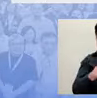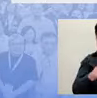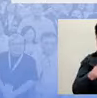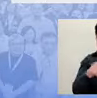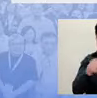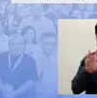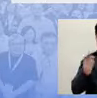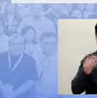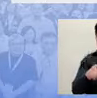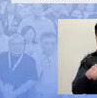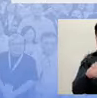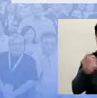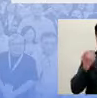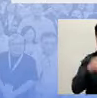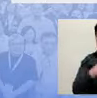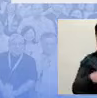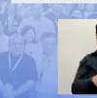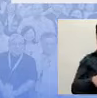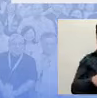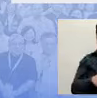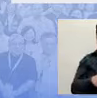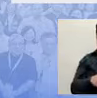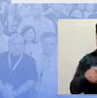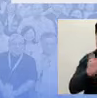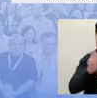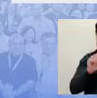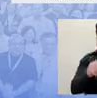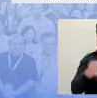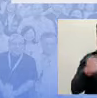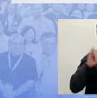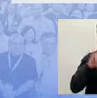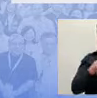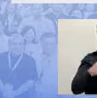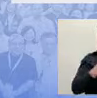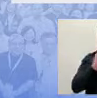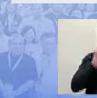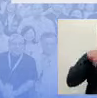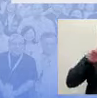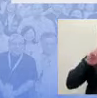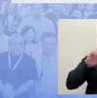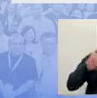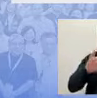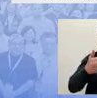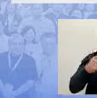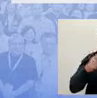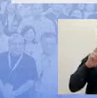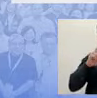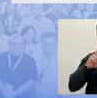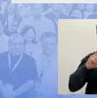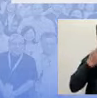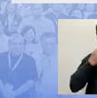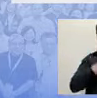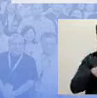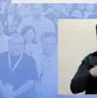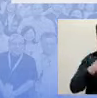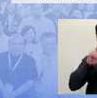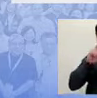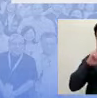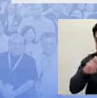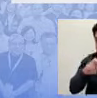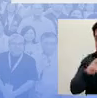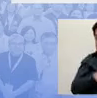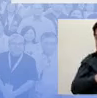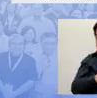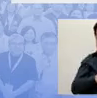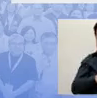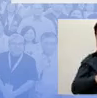communities. And from there, we actually create an issue mapping report. Actually, it's a research report written thoroughly, and then it identifies issues